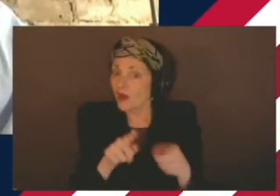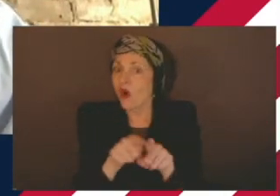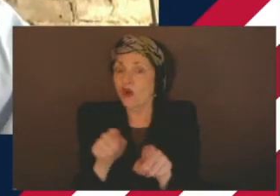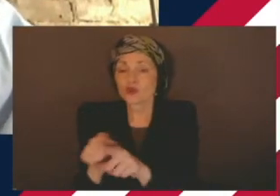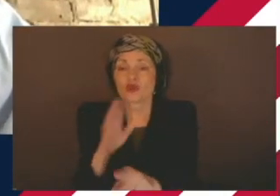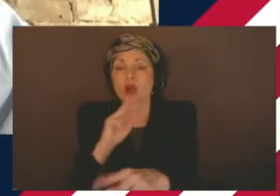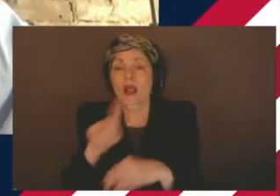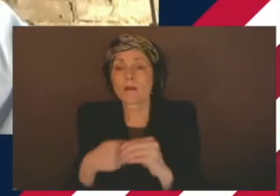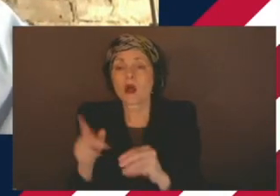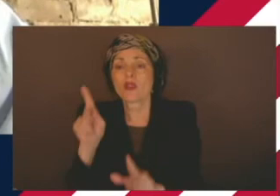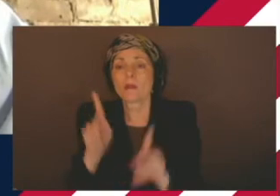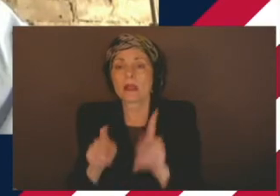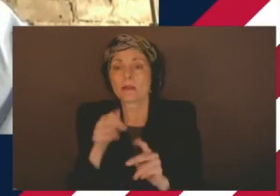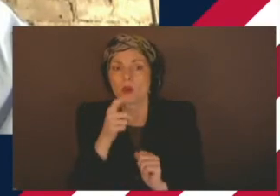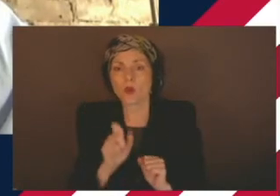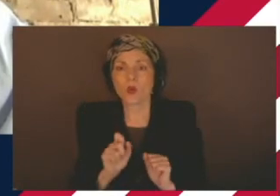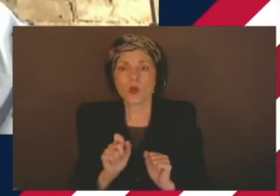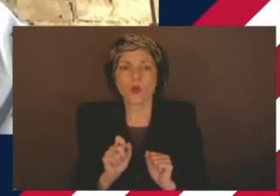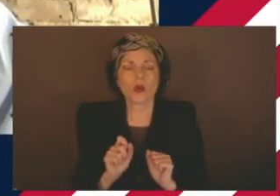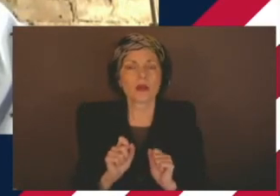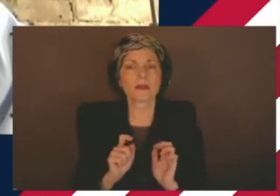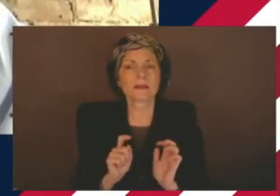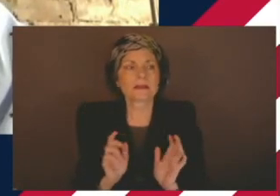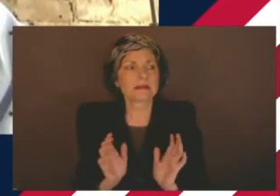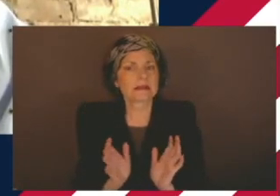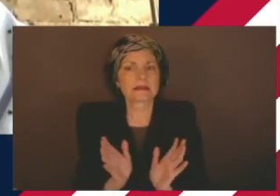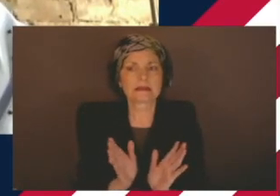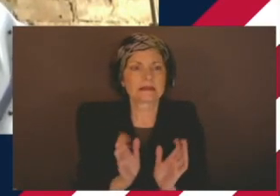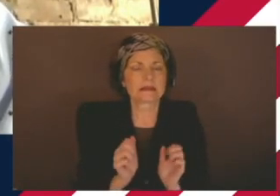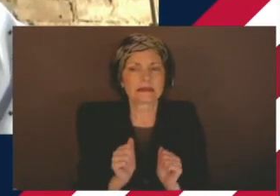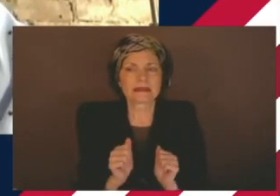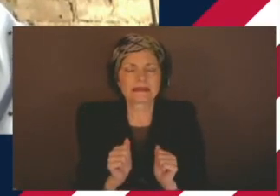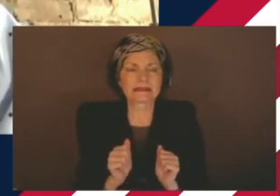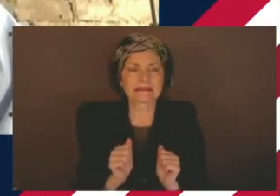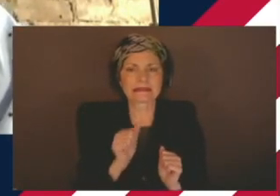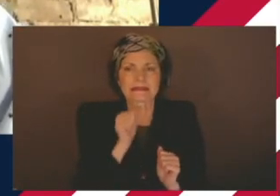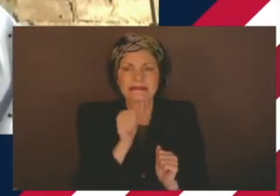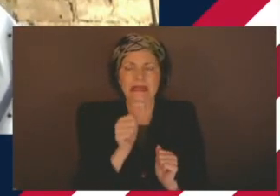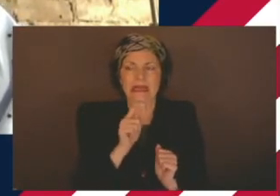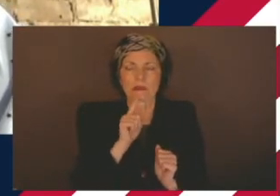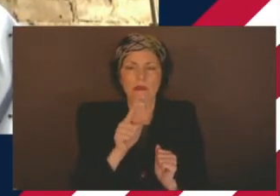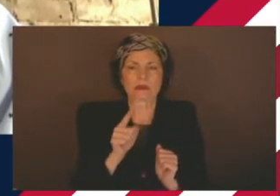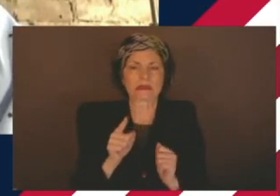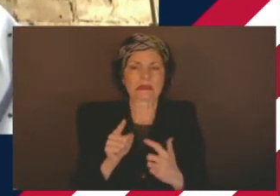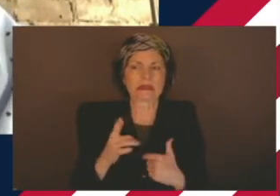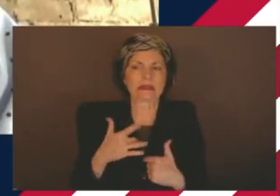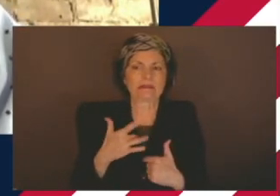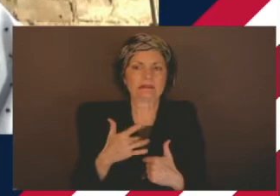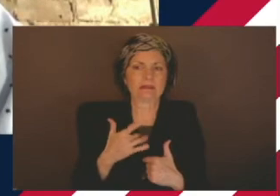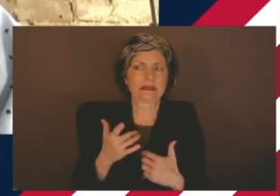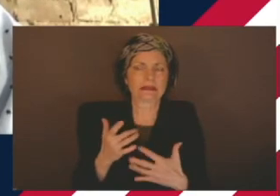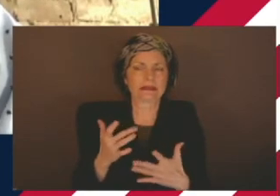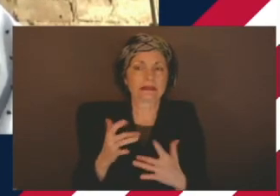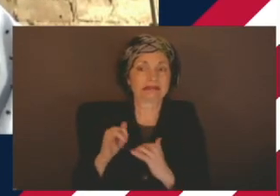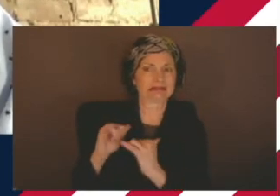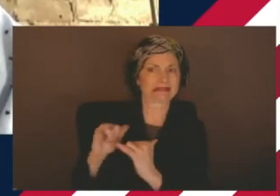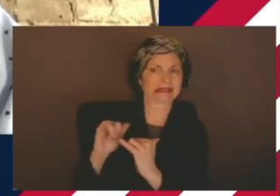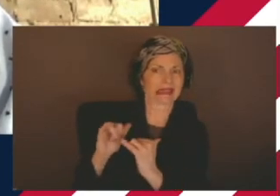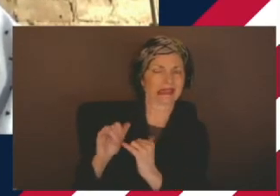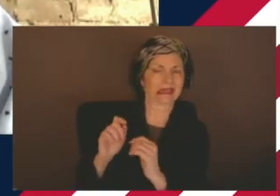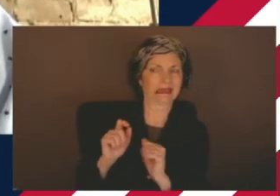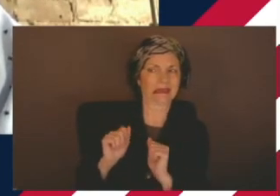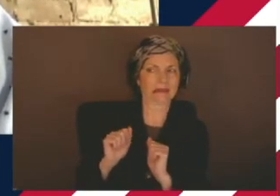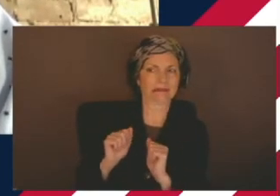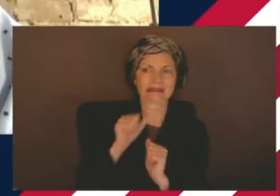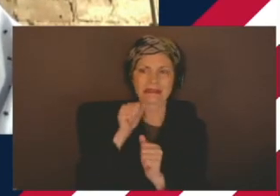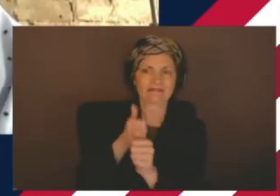complicit. They don't necessarily share those views, but they are willing to sit by idly while those views